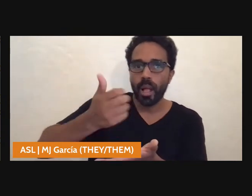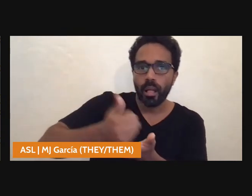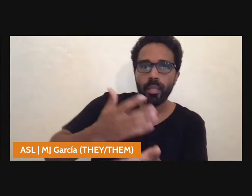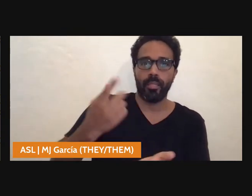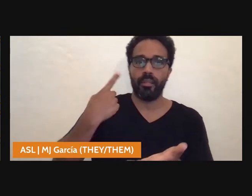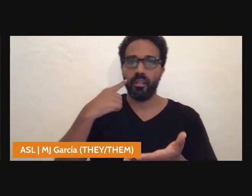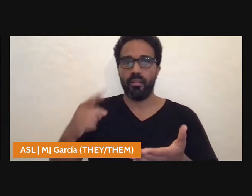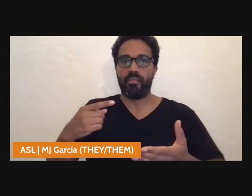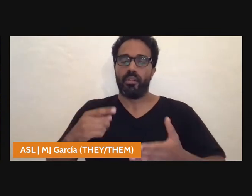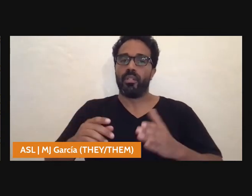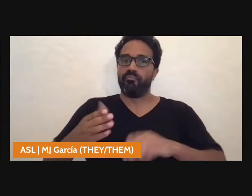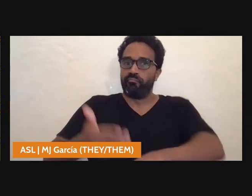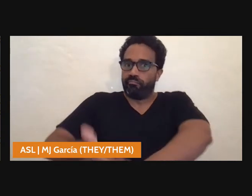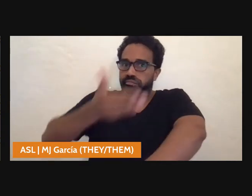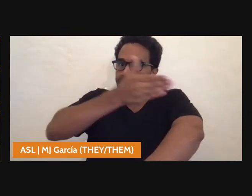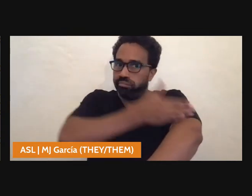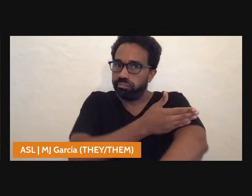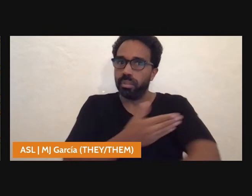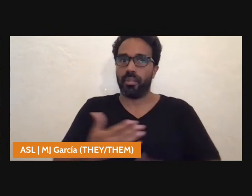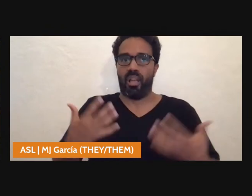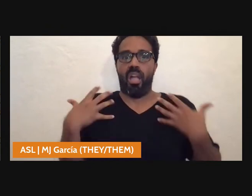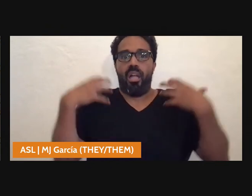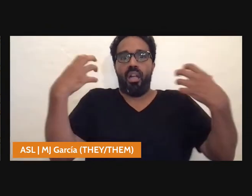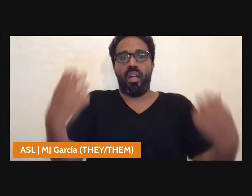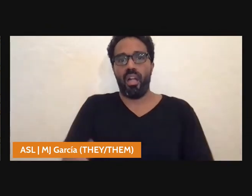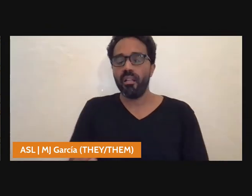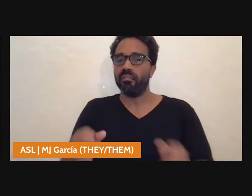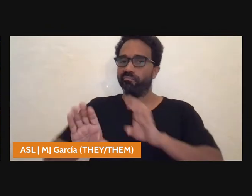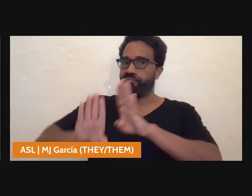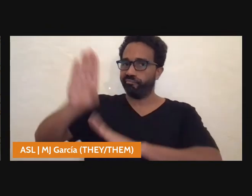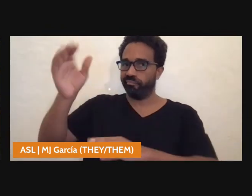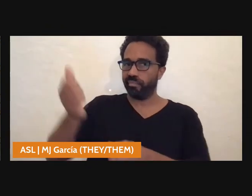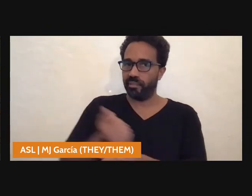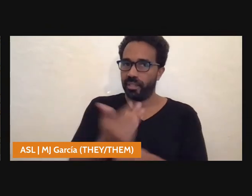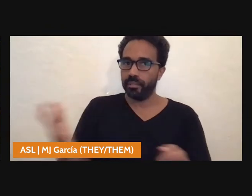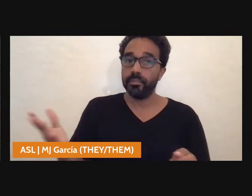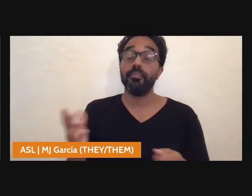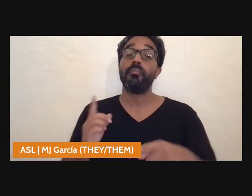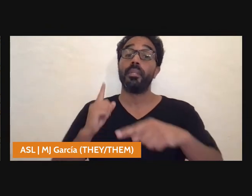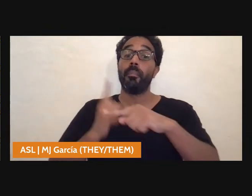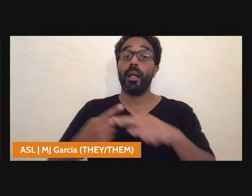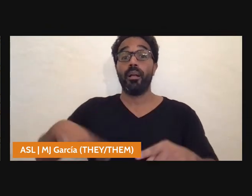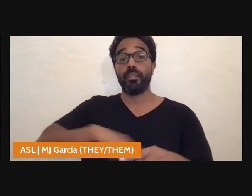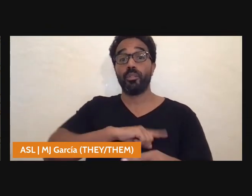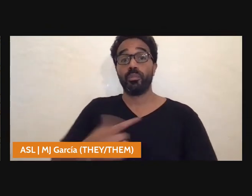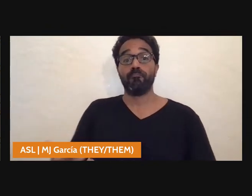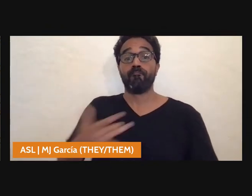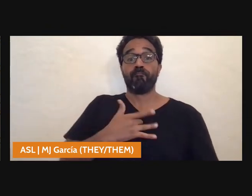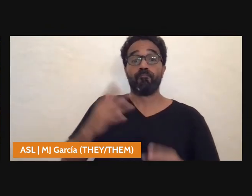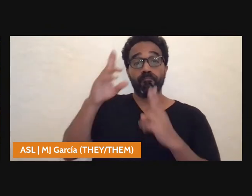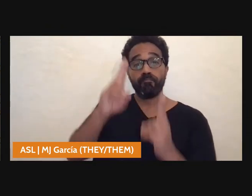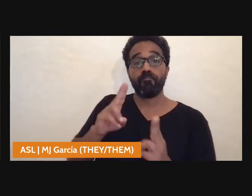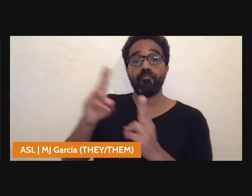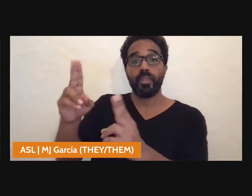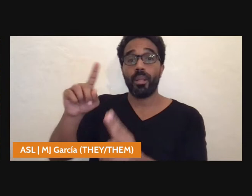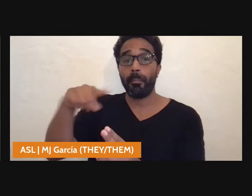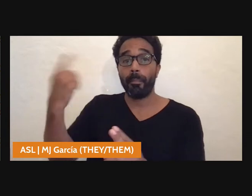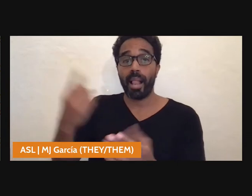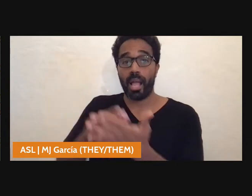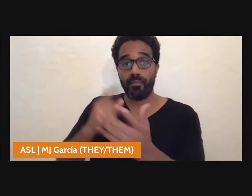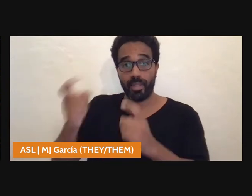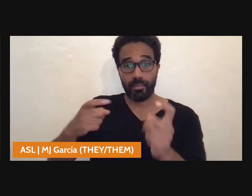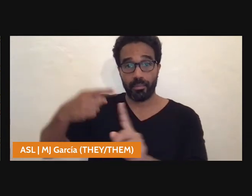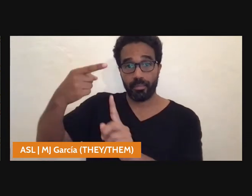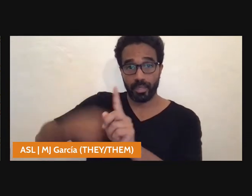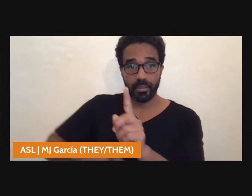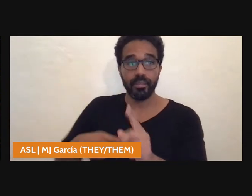also grateful to the generous sponsors of Washington's Black Philanthropy Month. Thank you, Black Card, Community